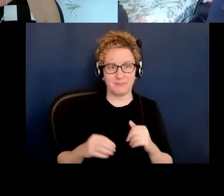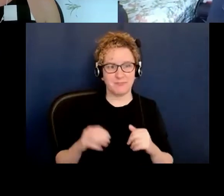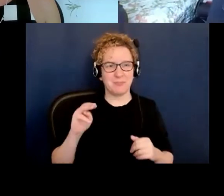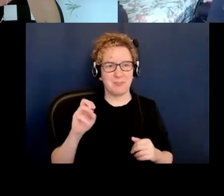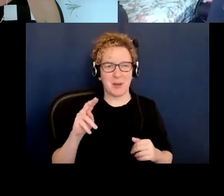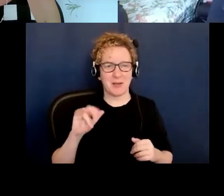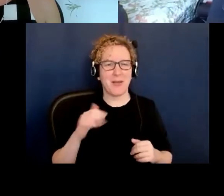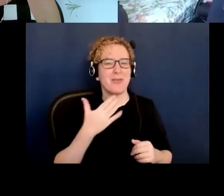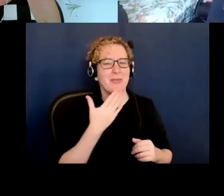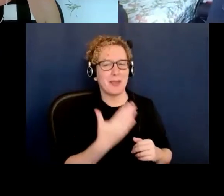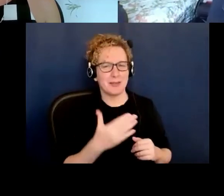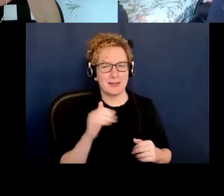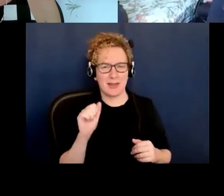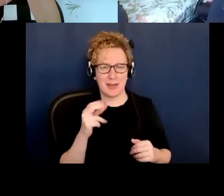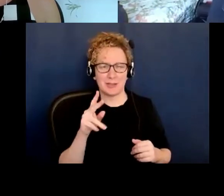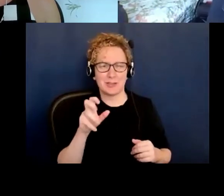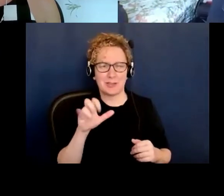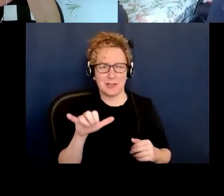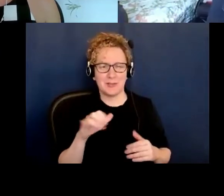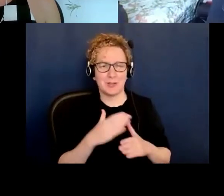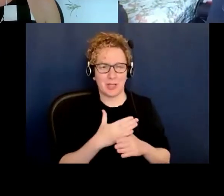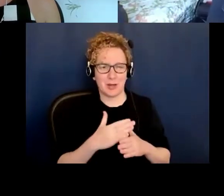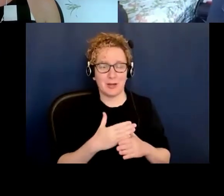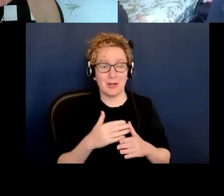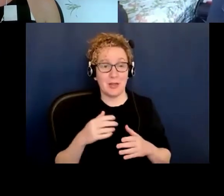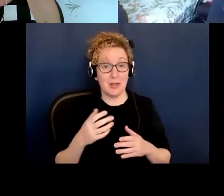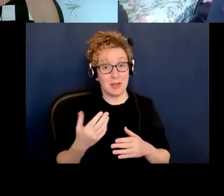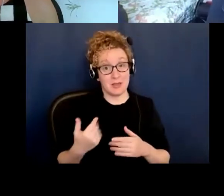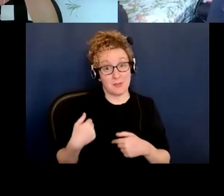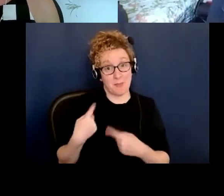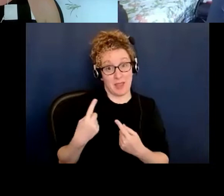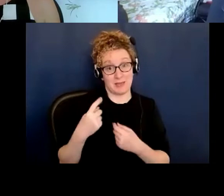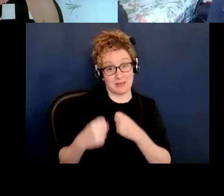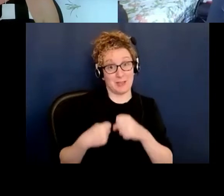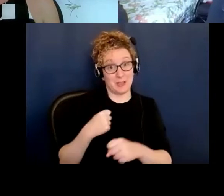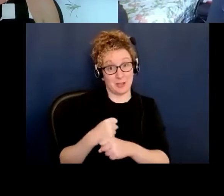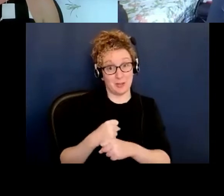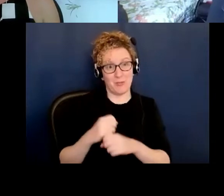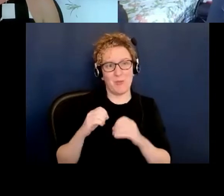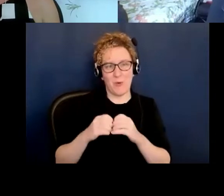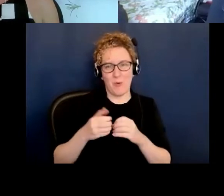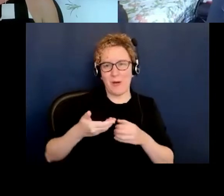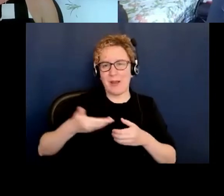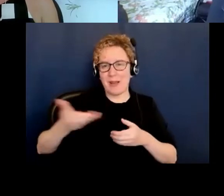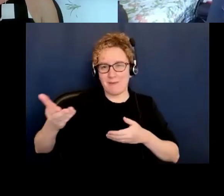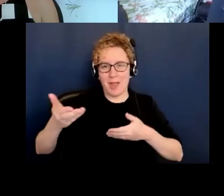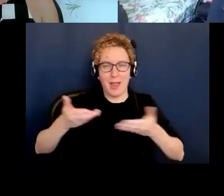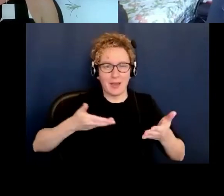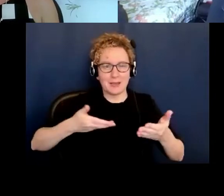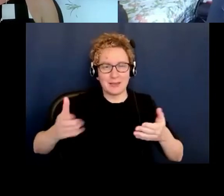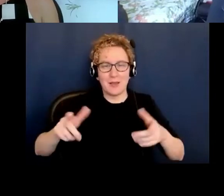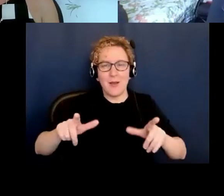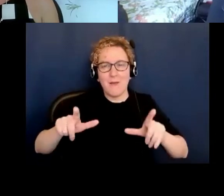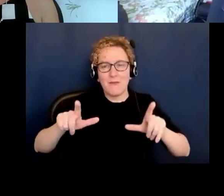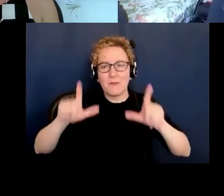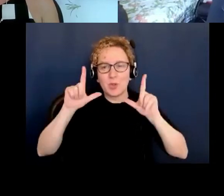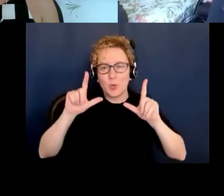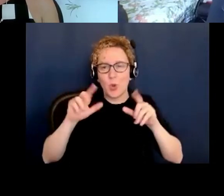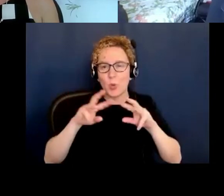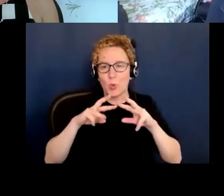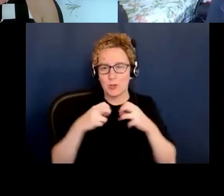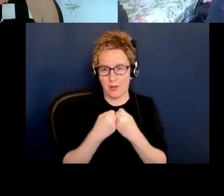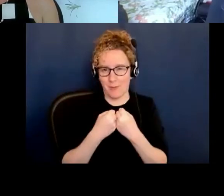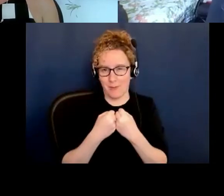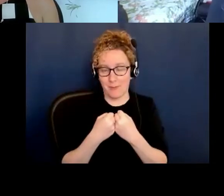And I think, yeah, during this past year, we've gotten a lot of more invites to do these virtual workshops, if it's to